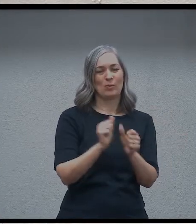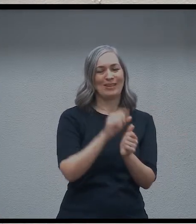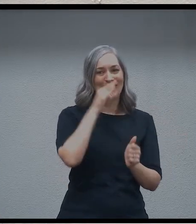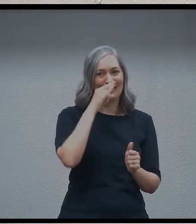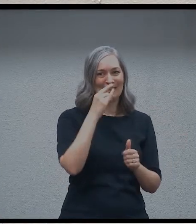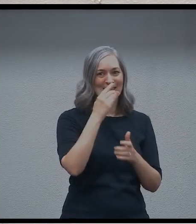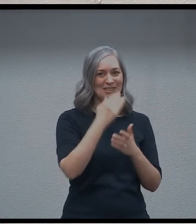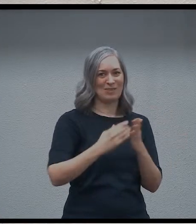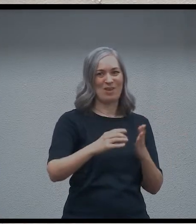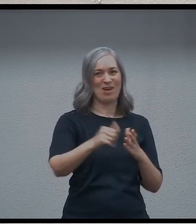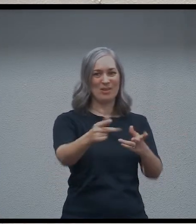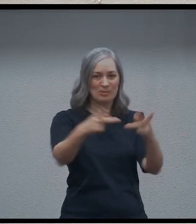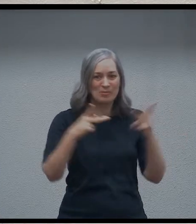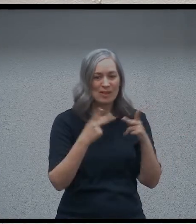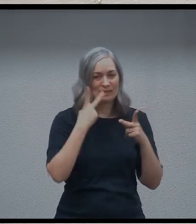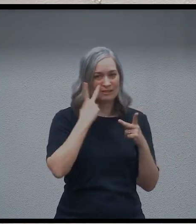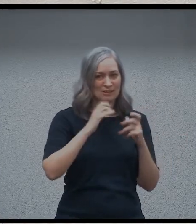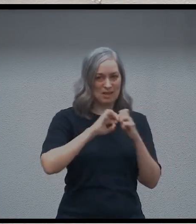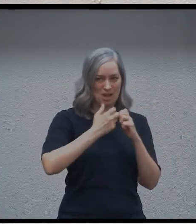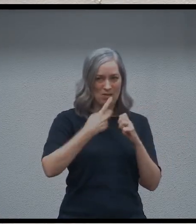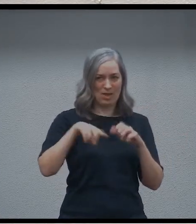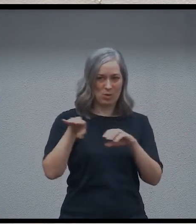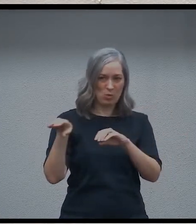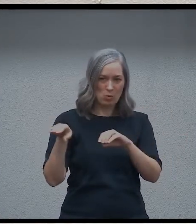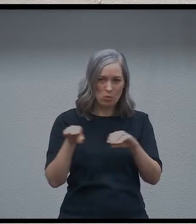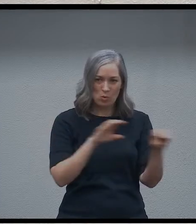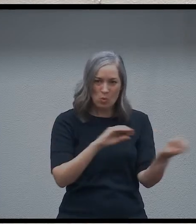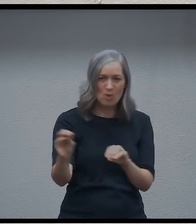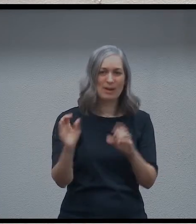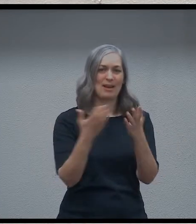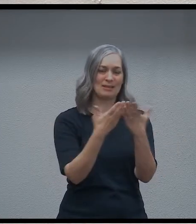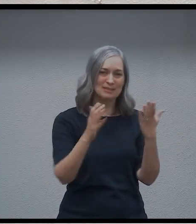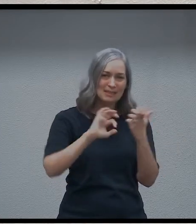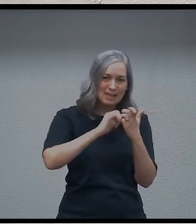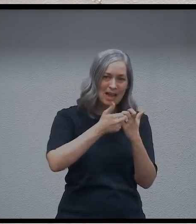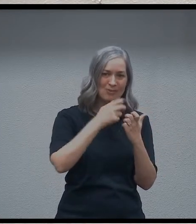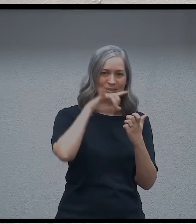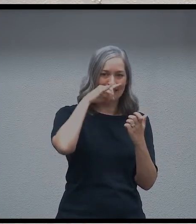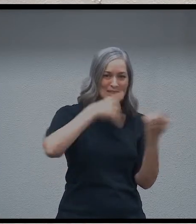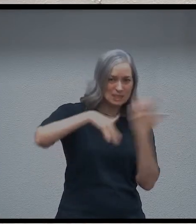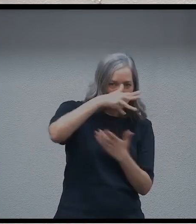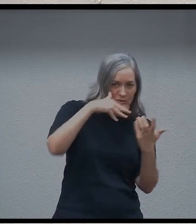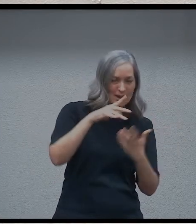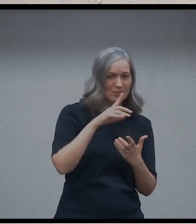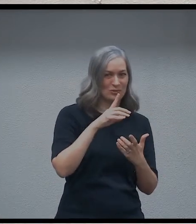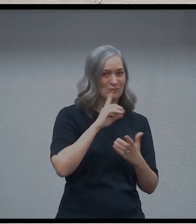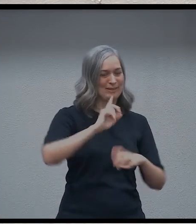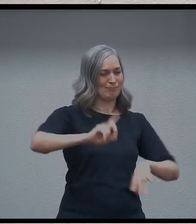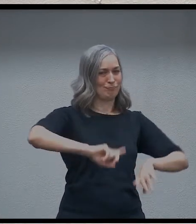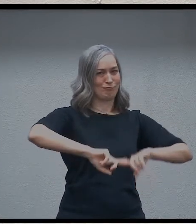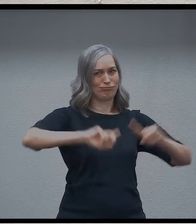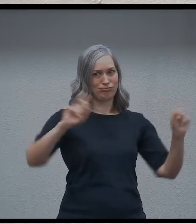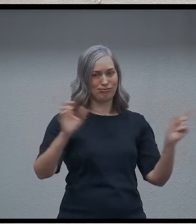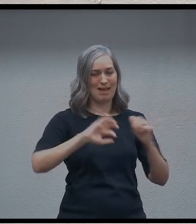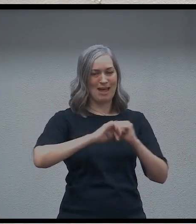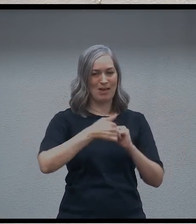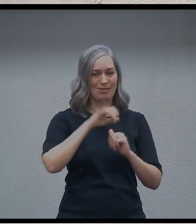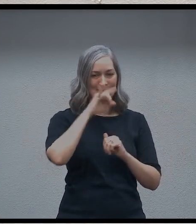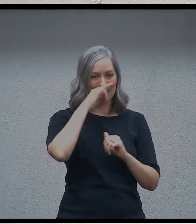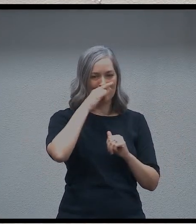some of the different ways in which they organize and the ways that the kids interact with each other. And I'll tell you, it is completely different. The way that the